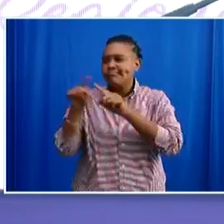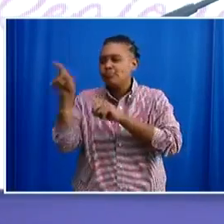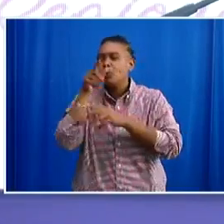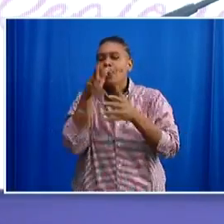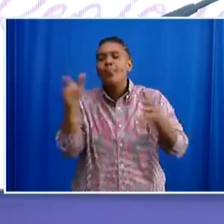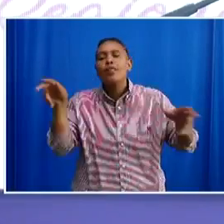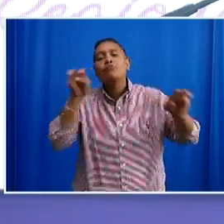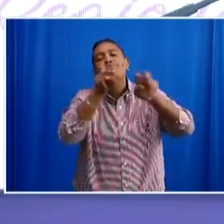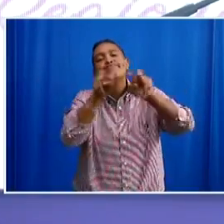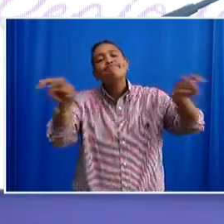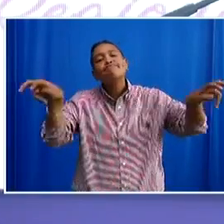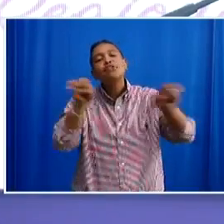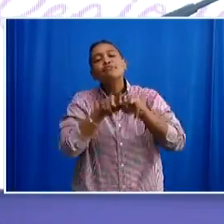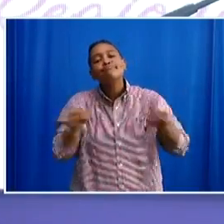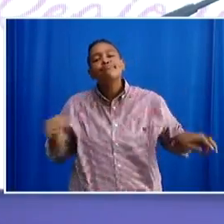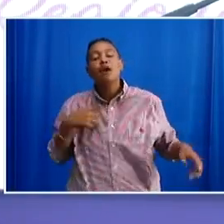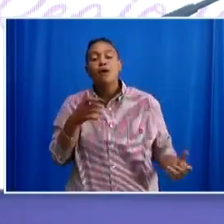particularly,